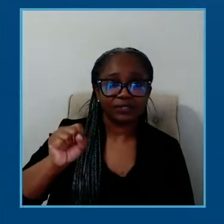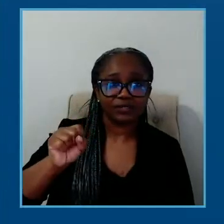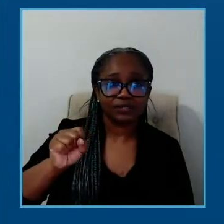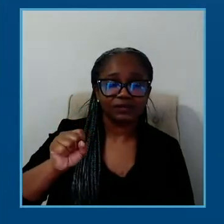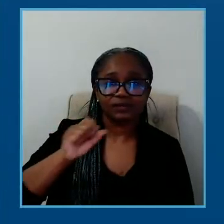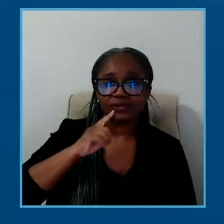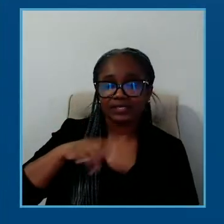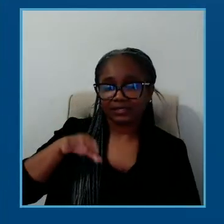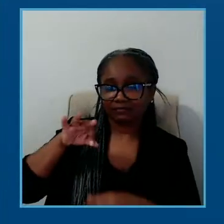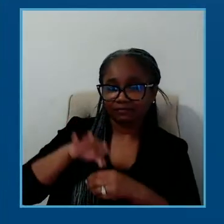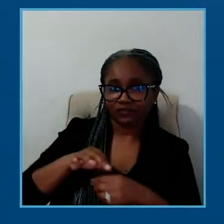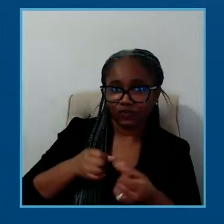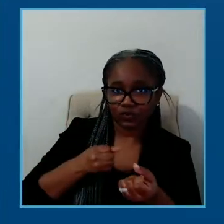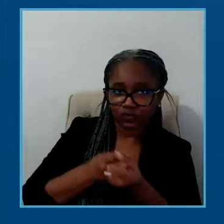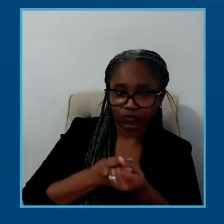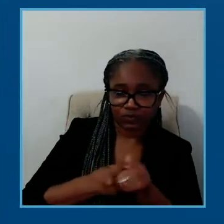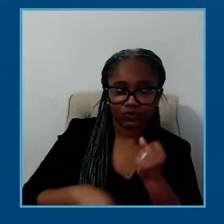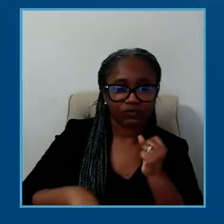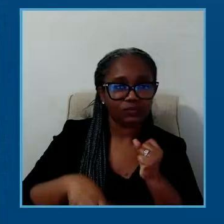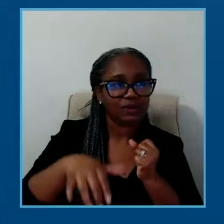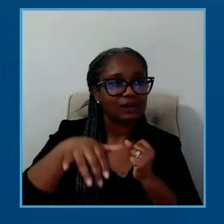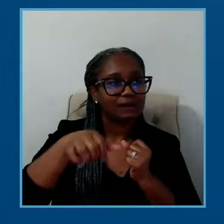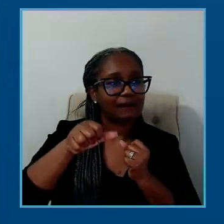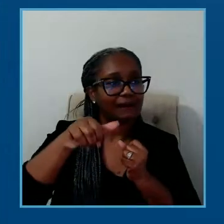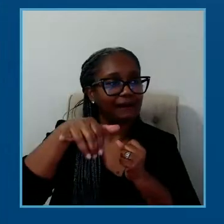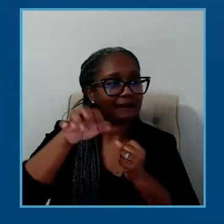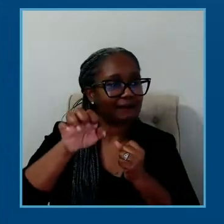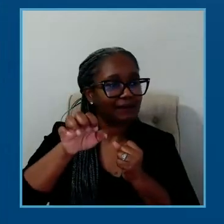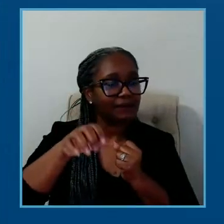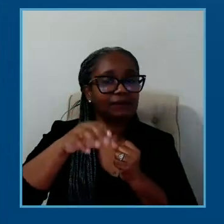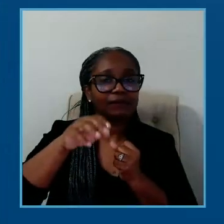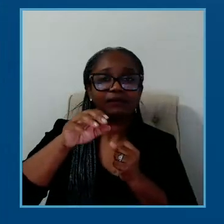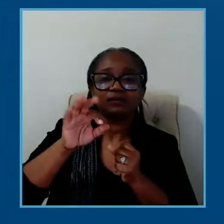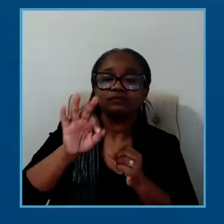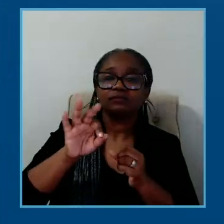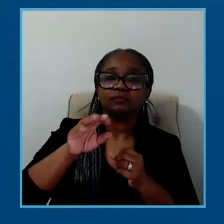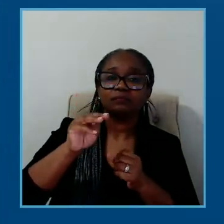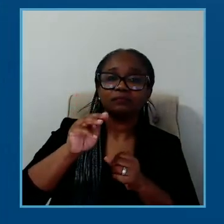Aye. Votes for. Mr. Cap?